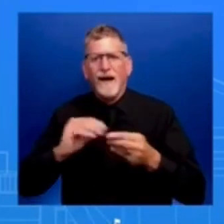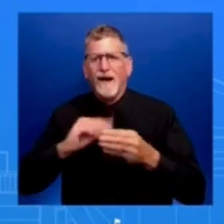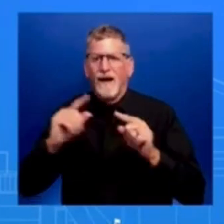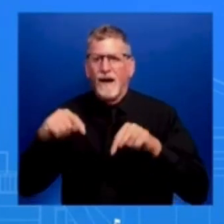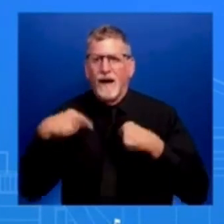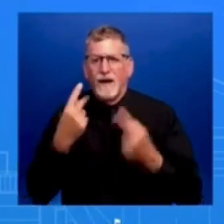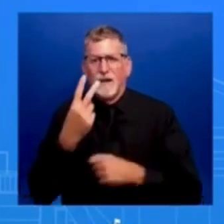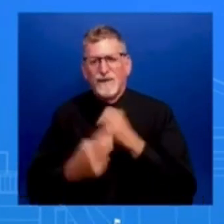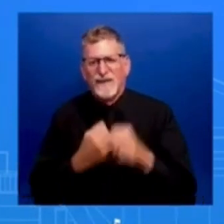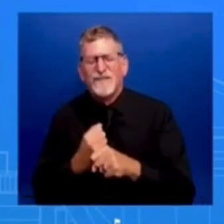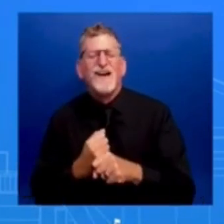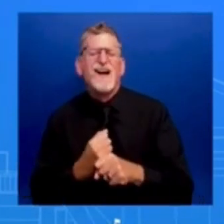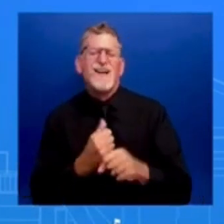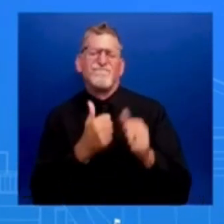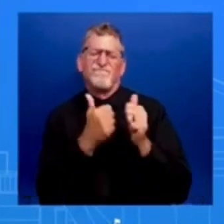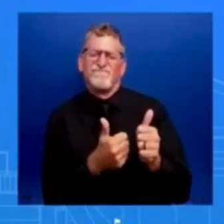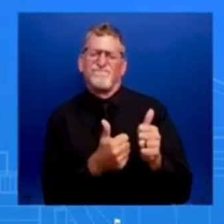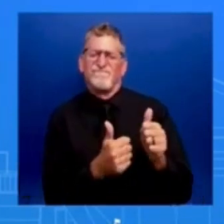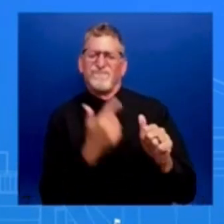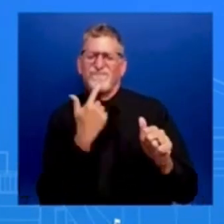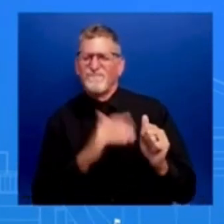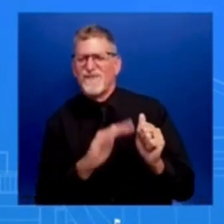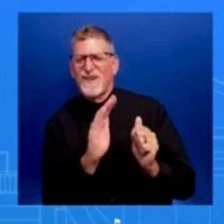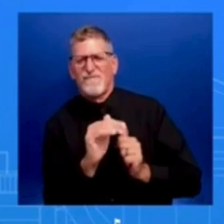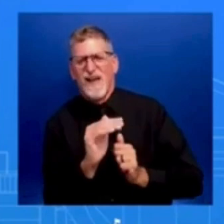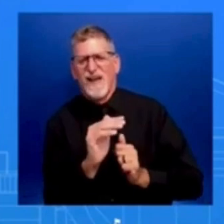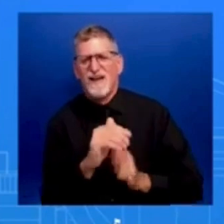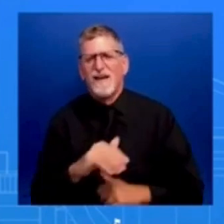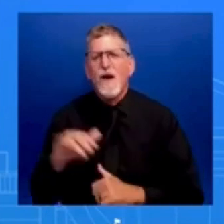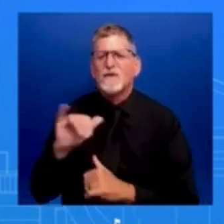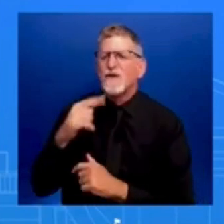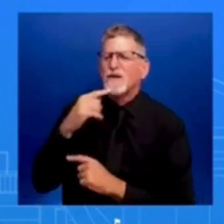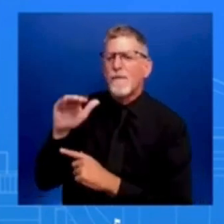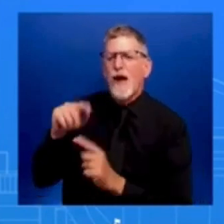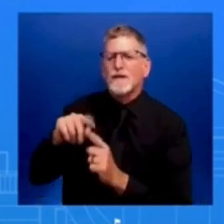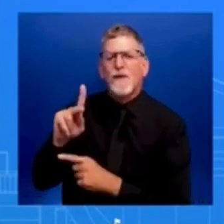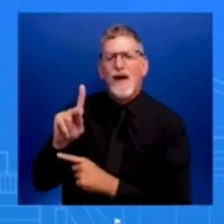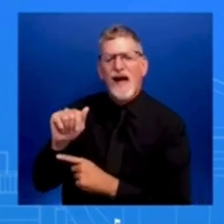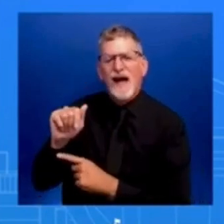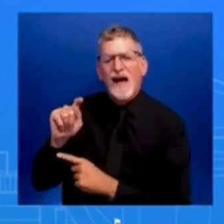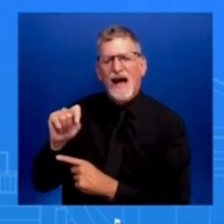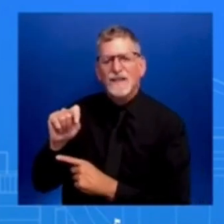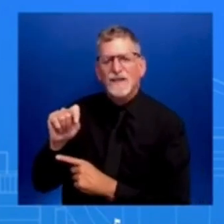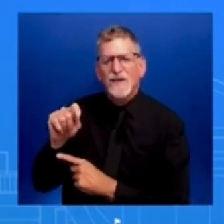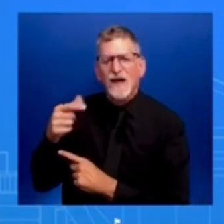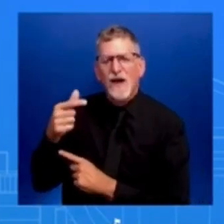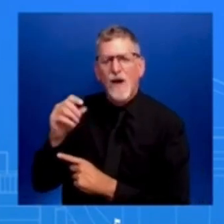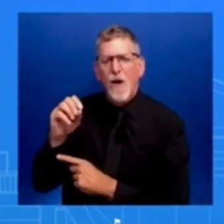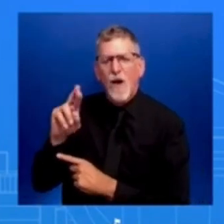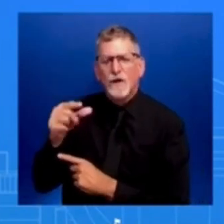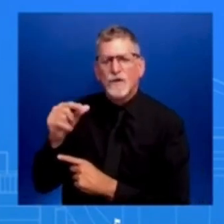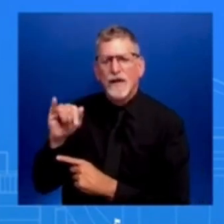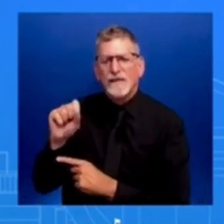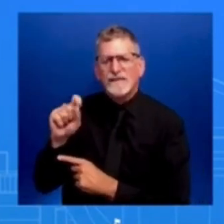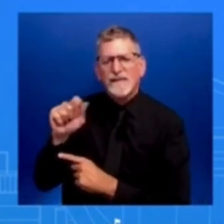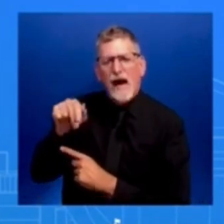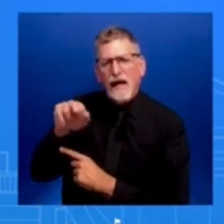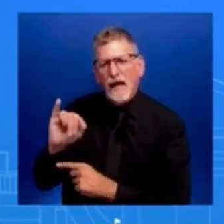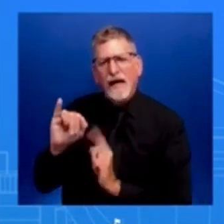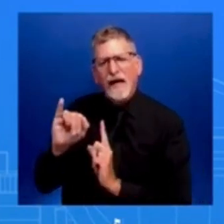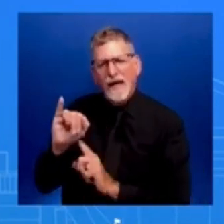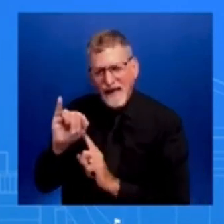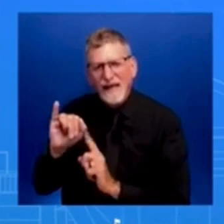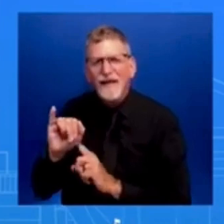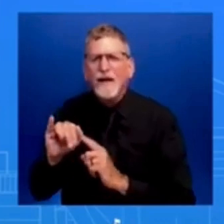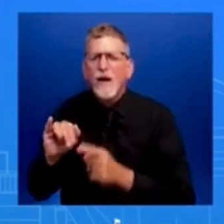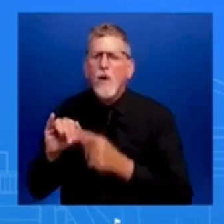Ket Gorgestani as well. Thank you both for your time here with us at the White House Press Briefing Room, and we are